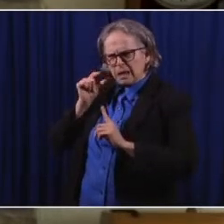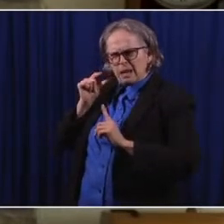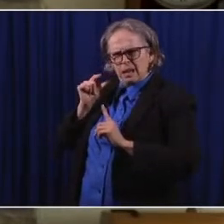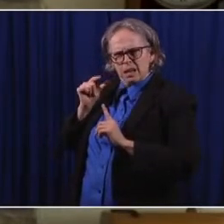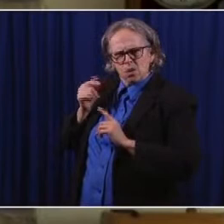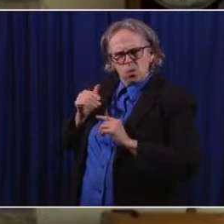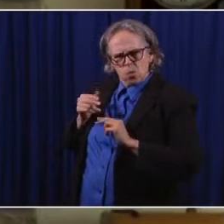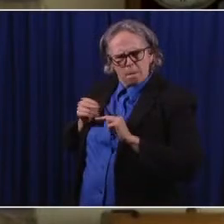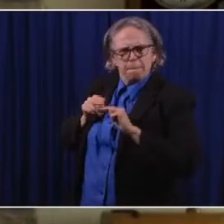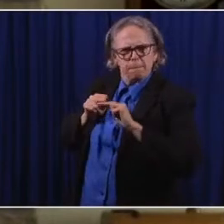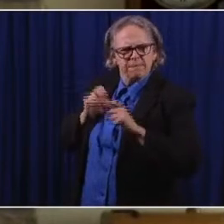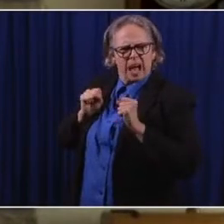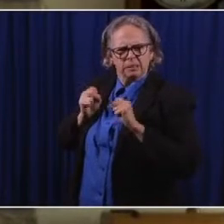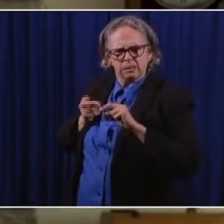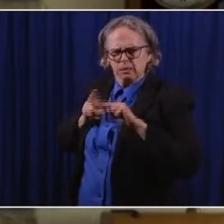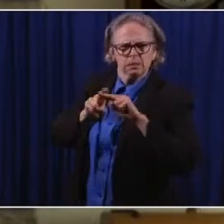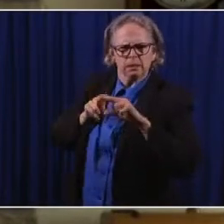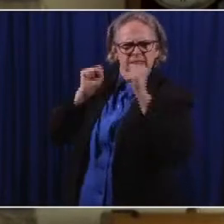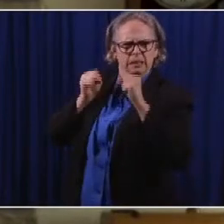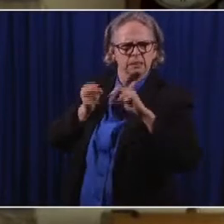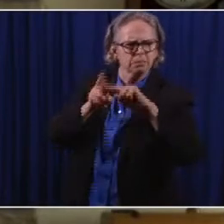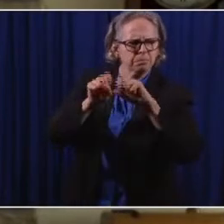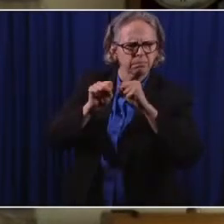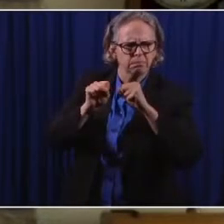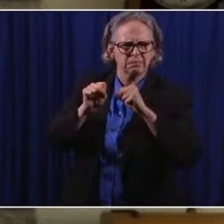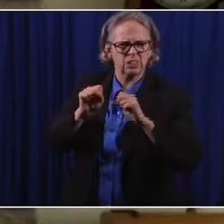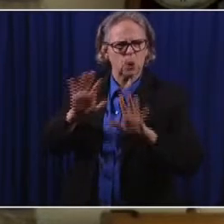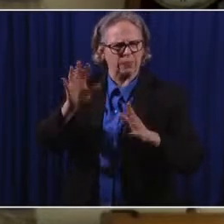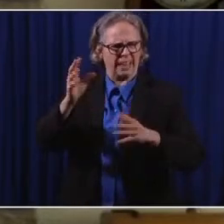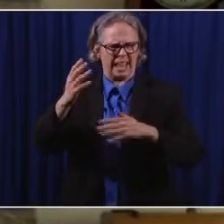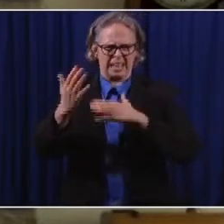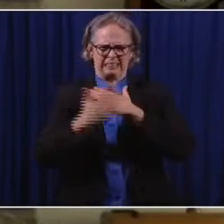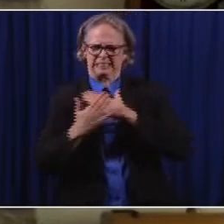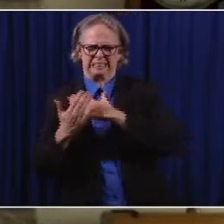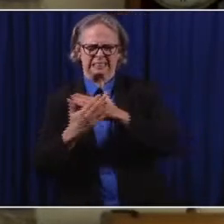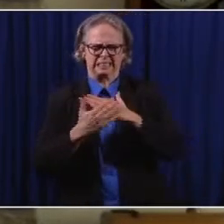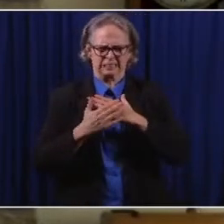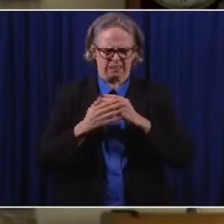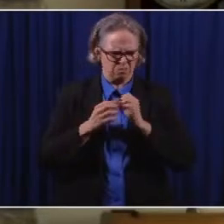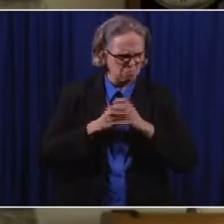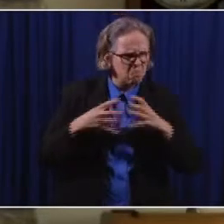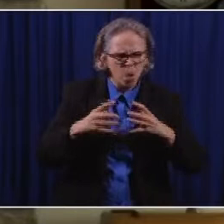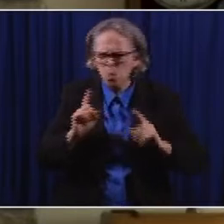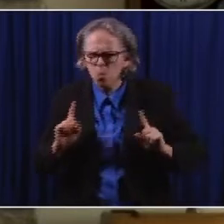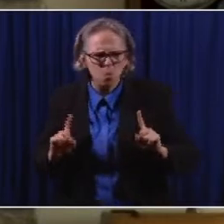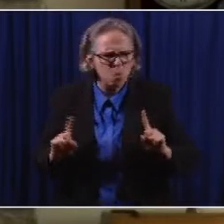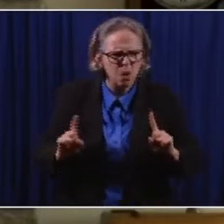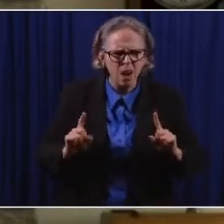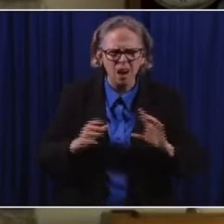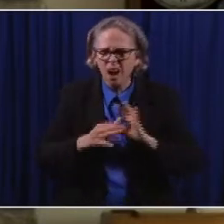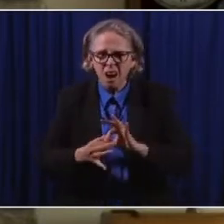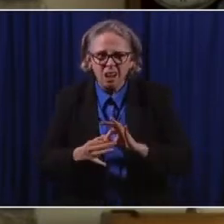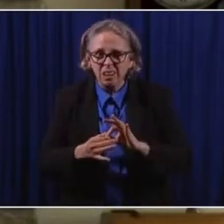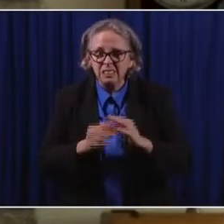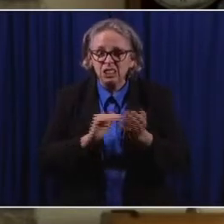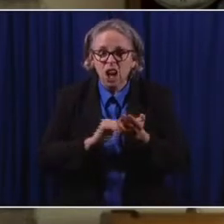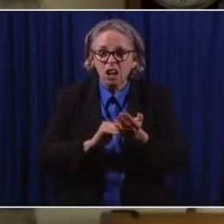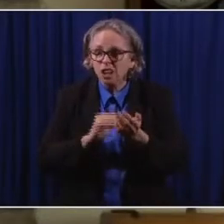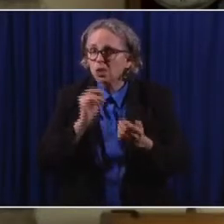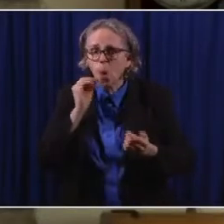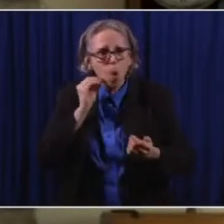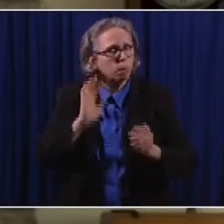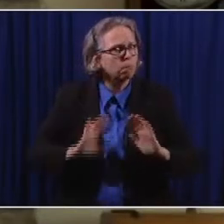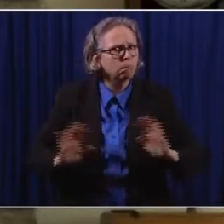Mercer County Health Department reports that the growth in cases is not attributable really to nursing homes, but rather the spread